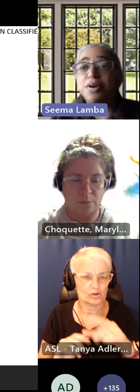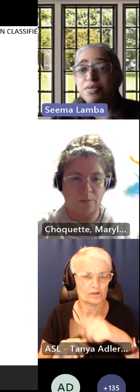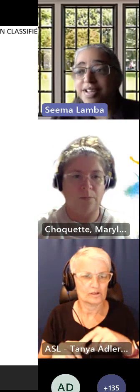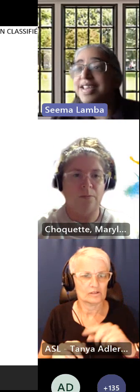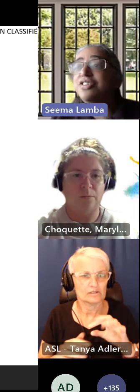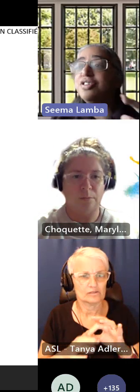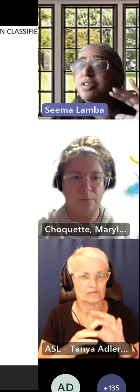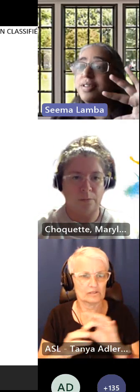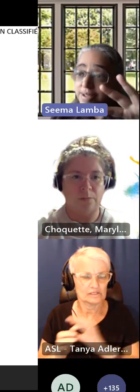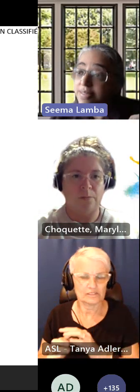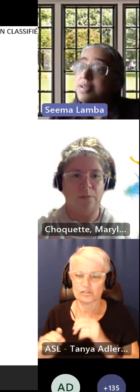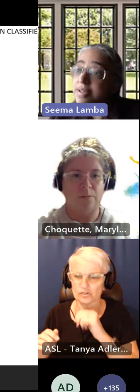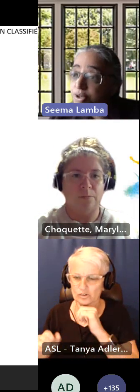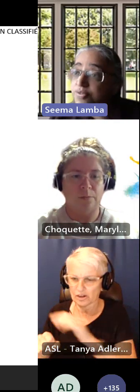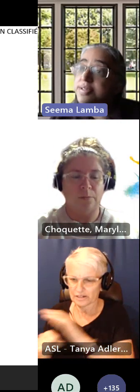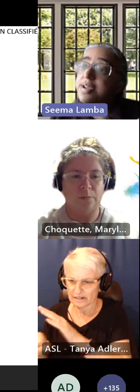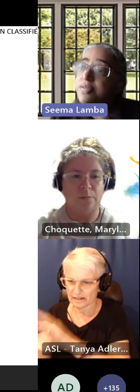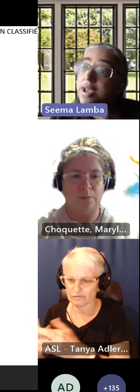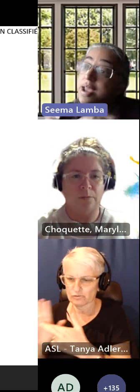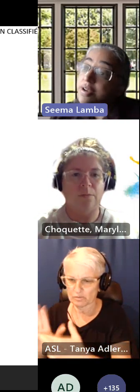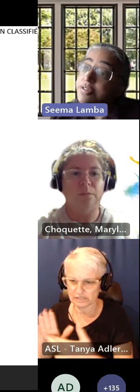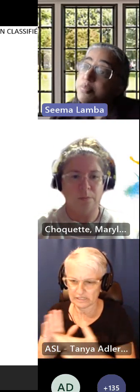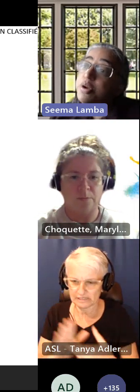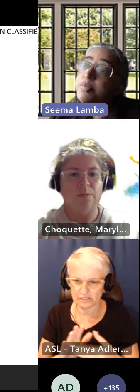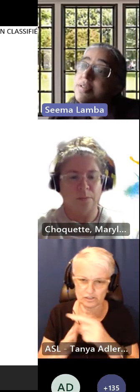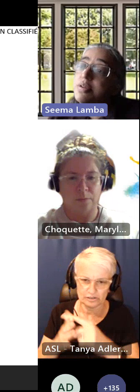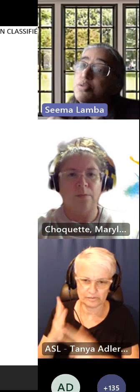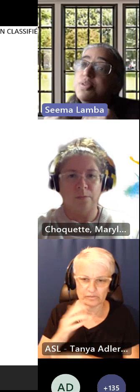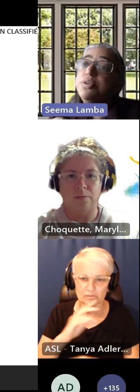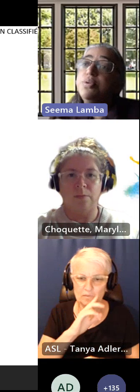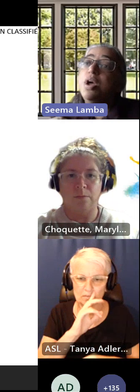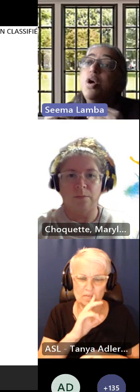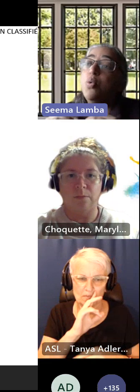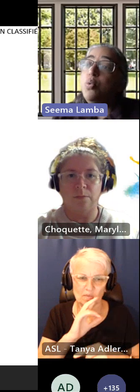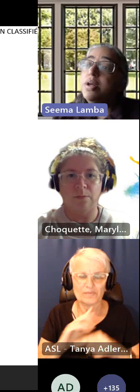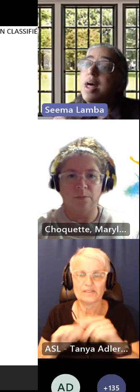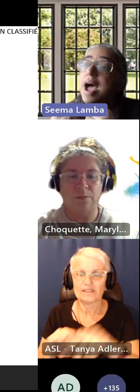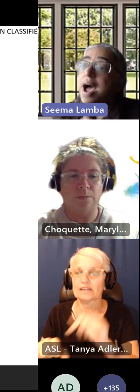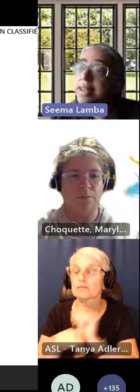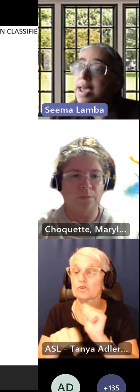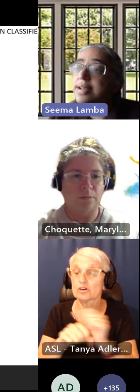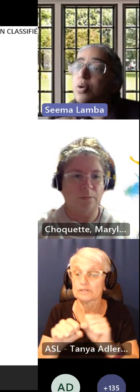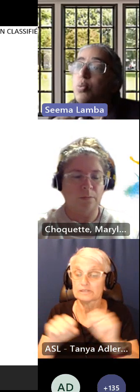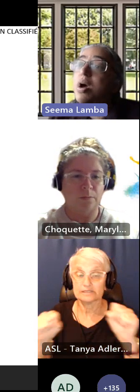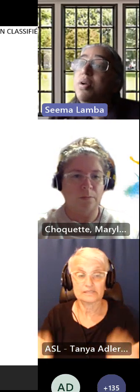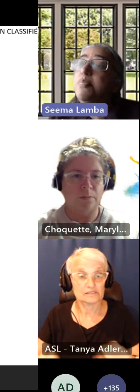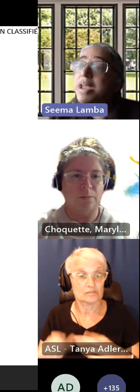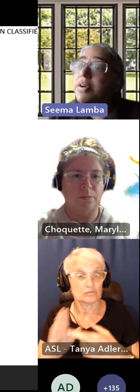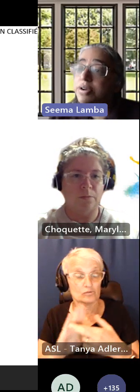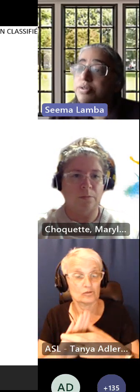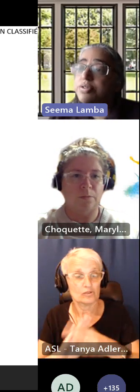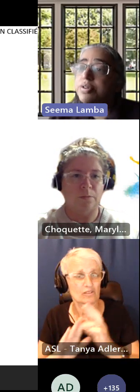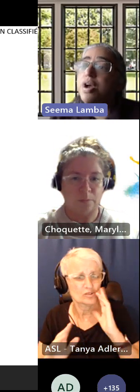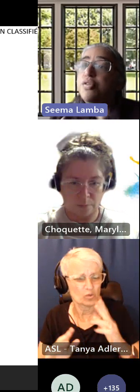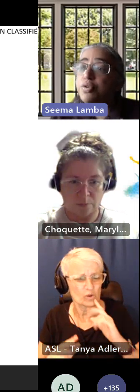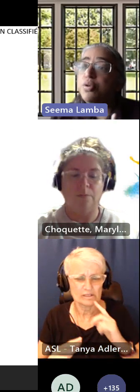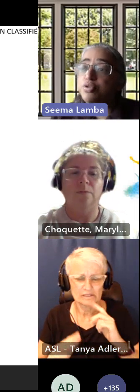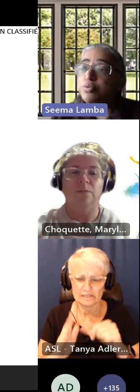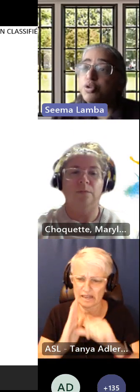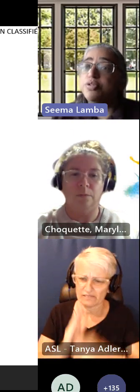on the underrepresentation, the things that you've discovered, because the employment systems review will highlight what are the